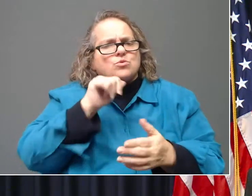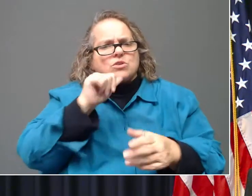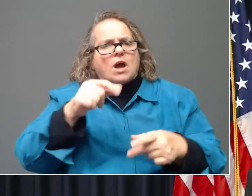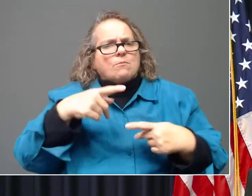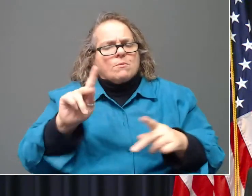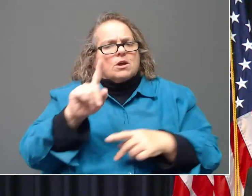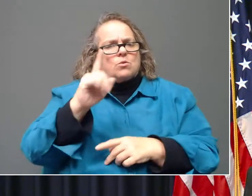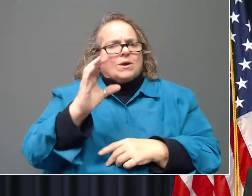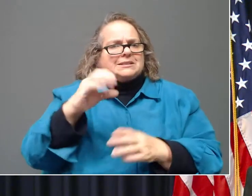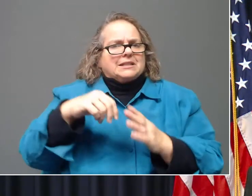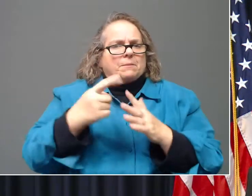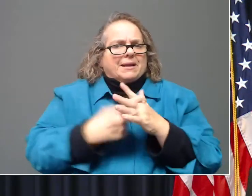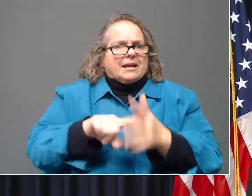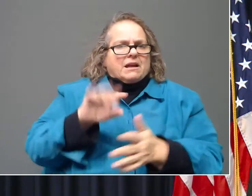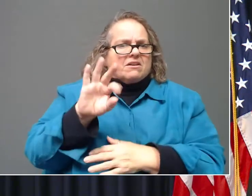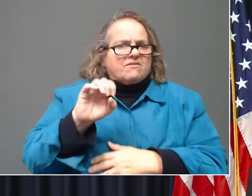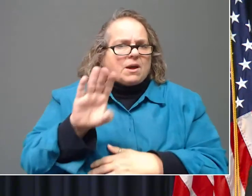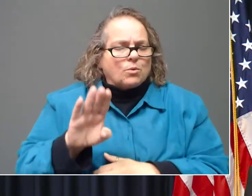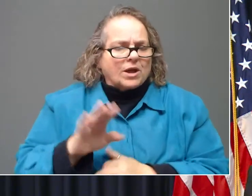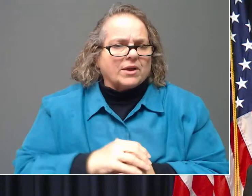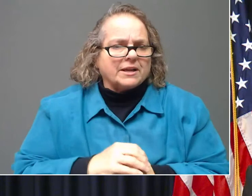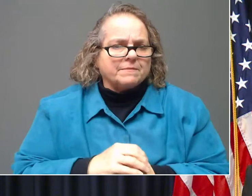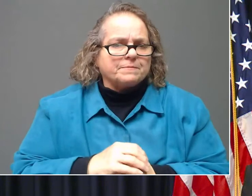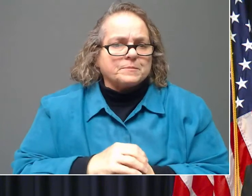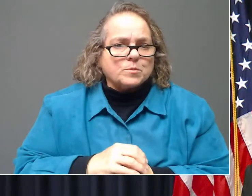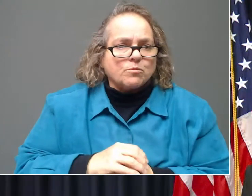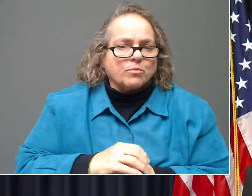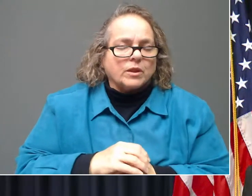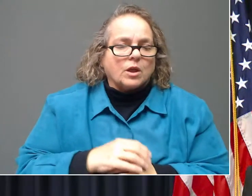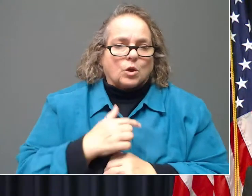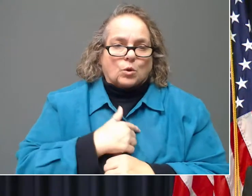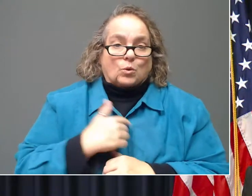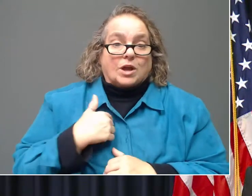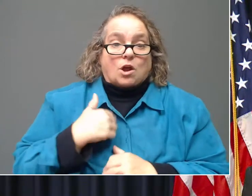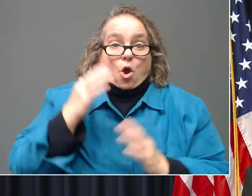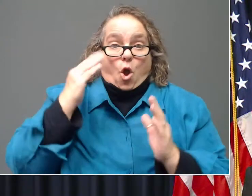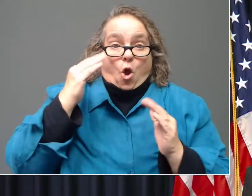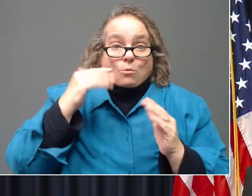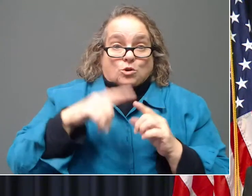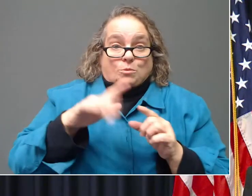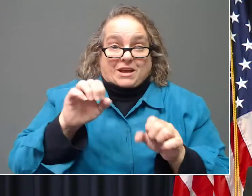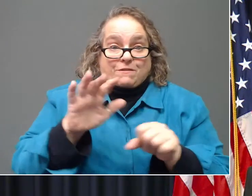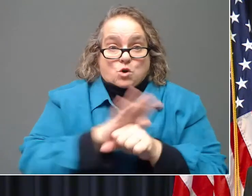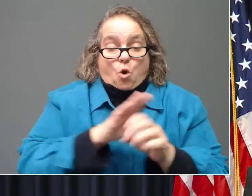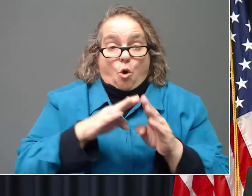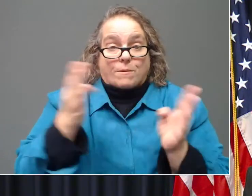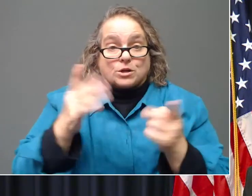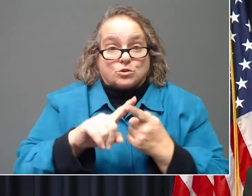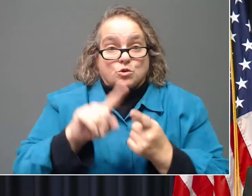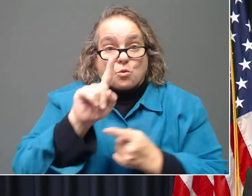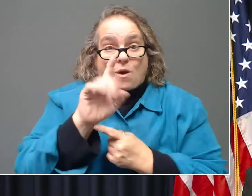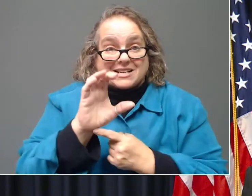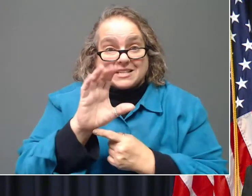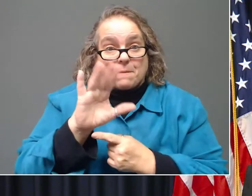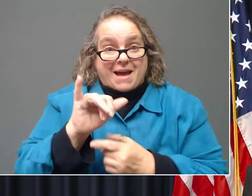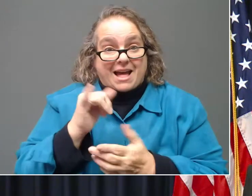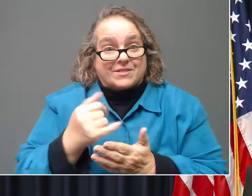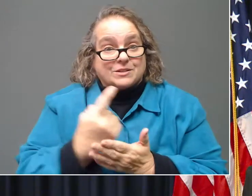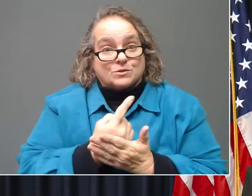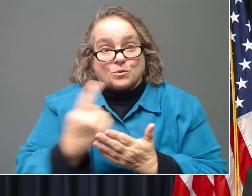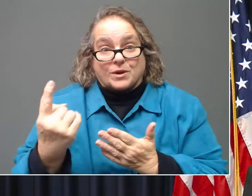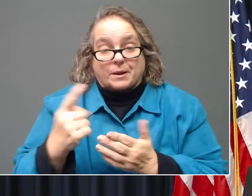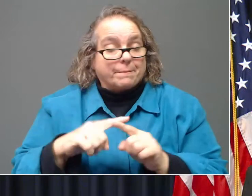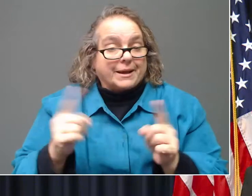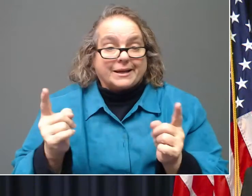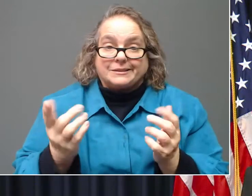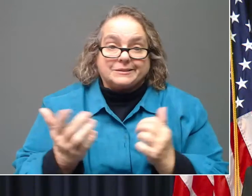February? Yeah, we wanted to be fully open to 1C by this week. There are